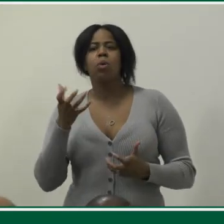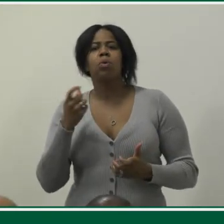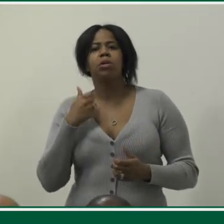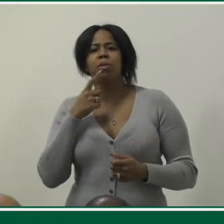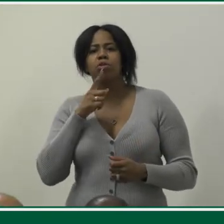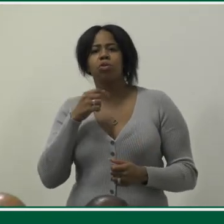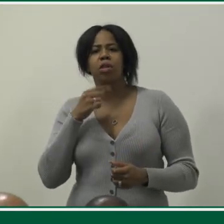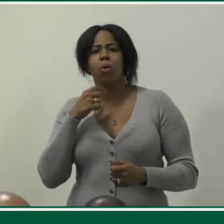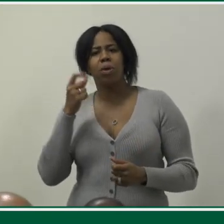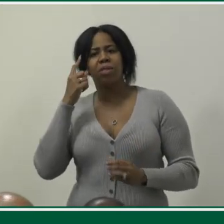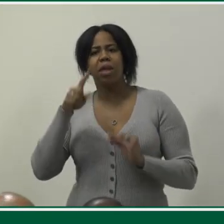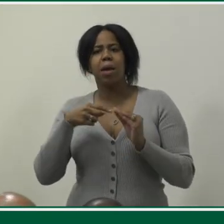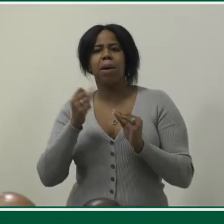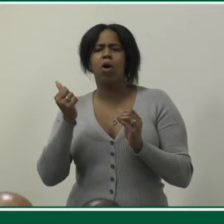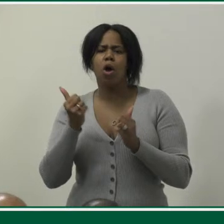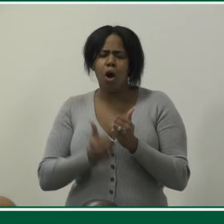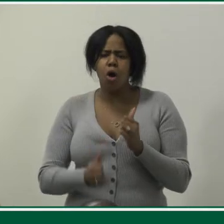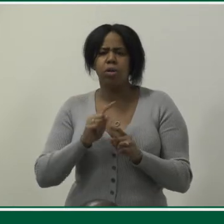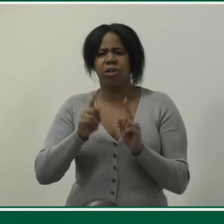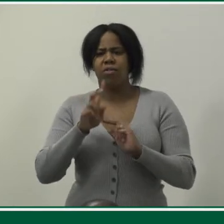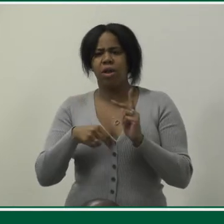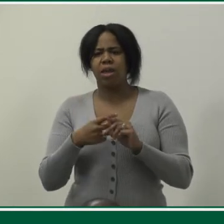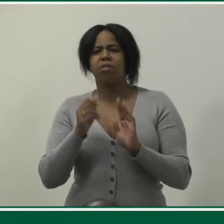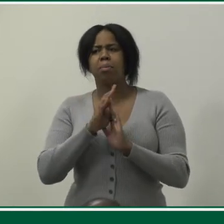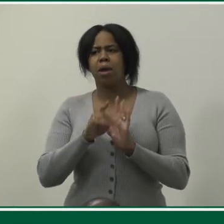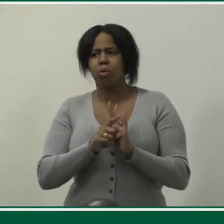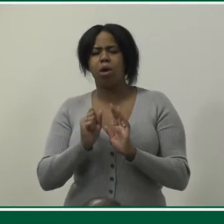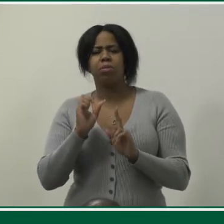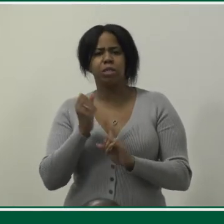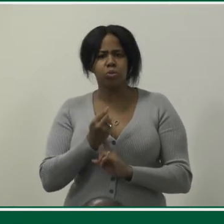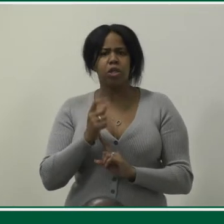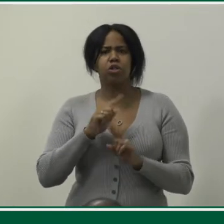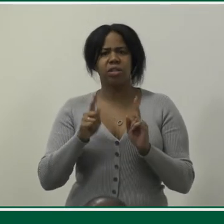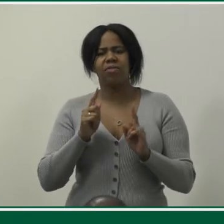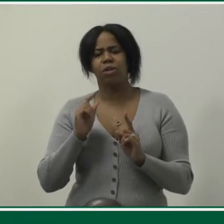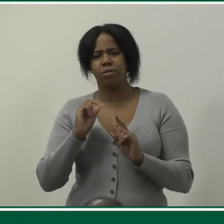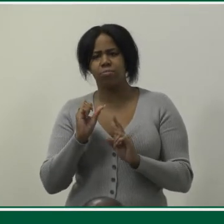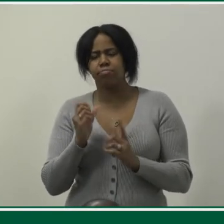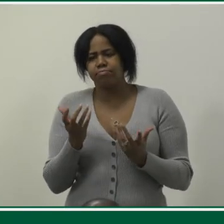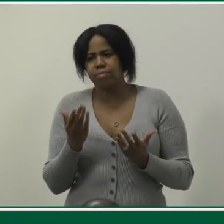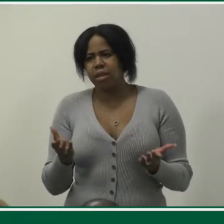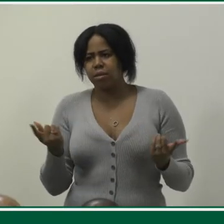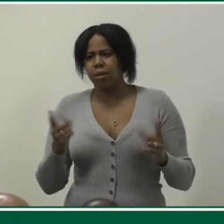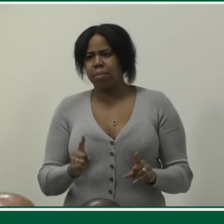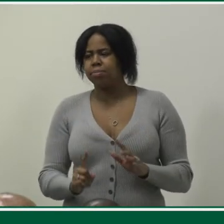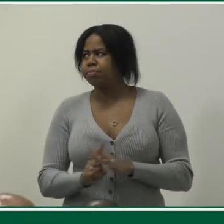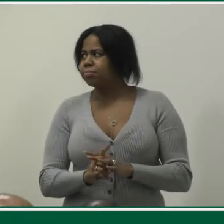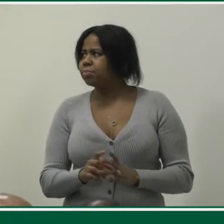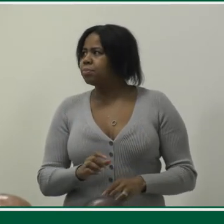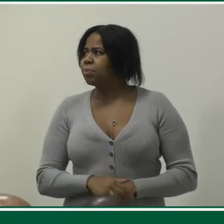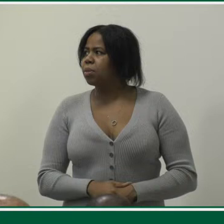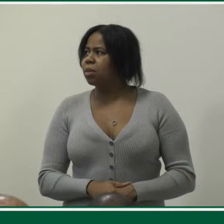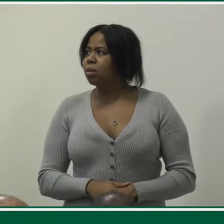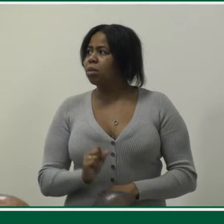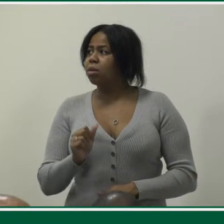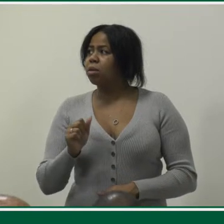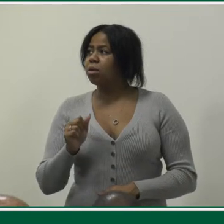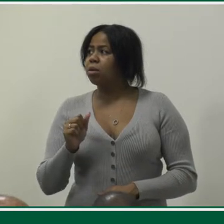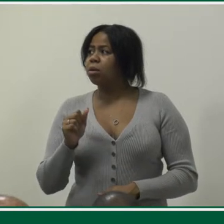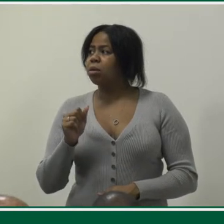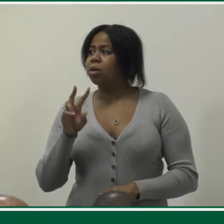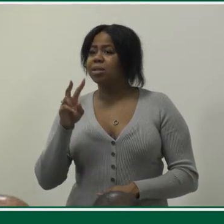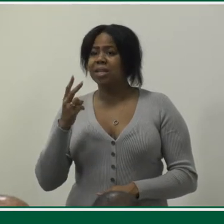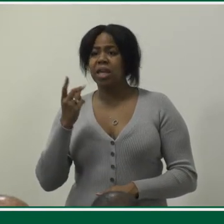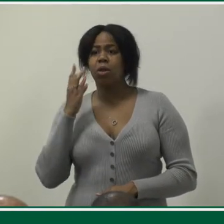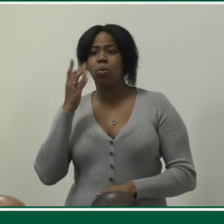attentive to the fact that people come from different situations and different conditions. The second is the part of this is if you're going to be